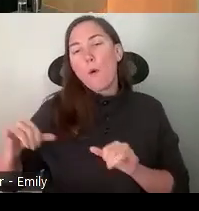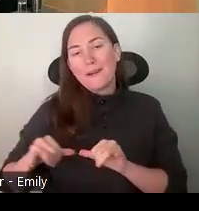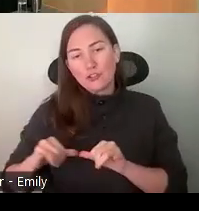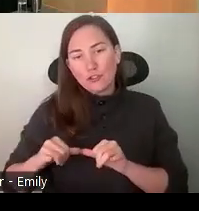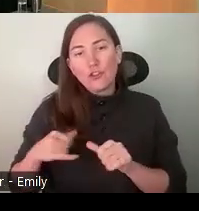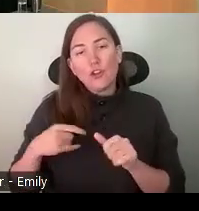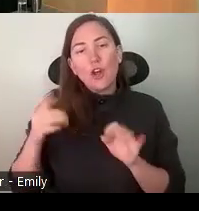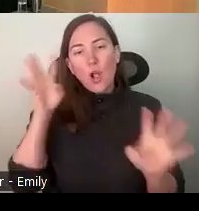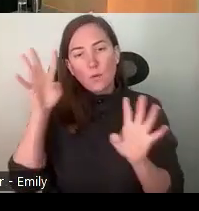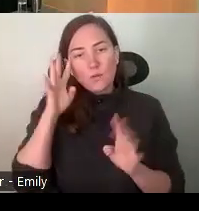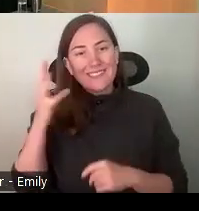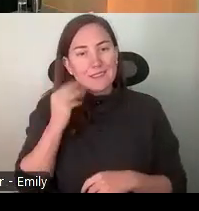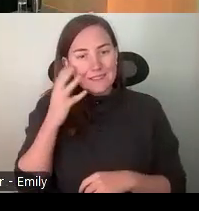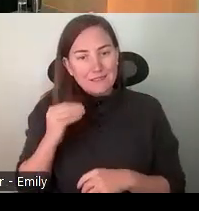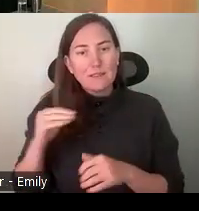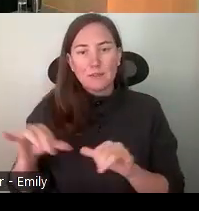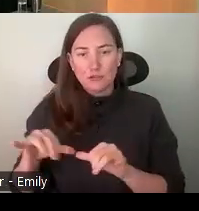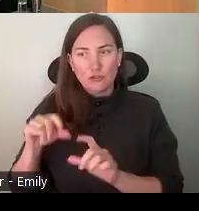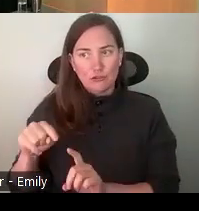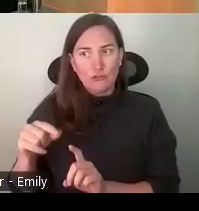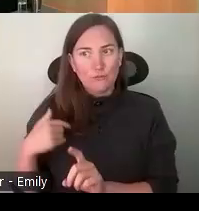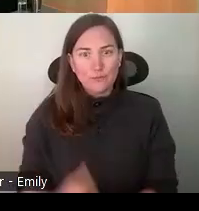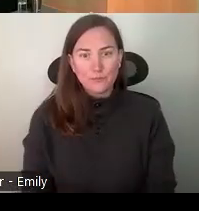hallucinatory experiences measure.